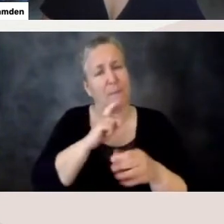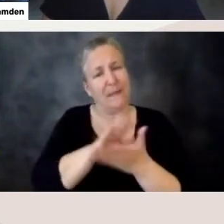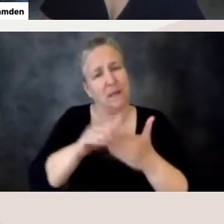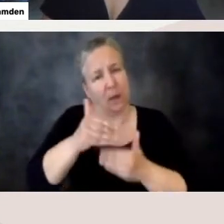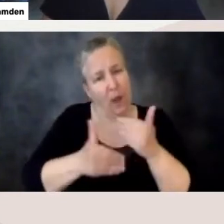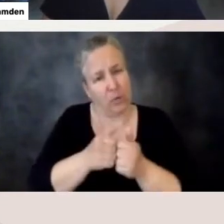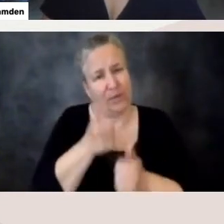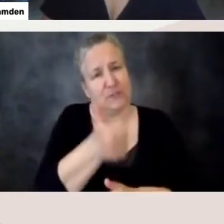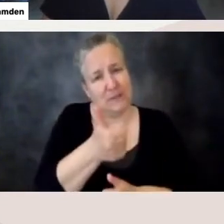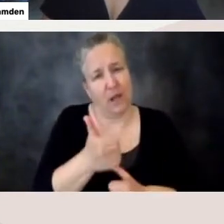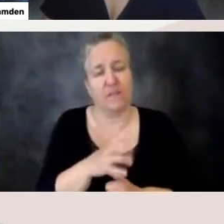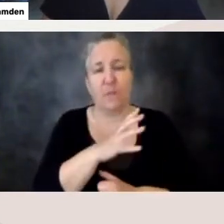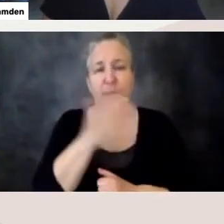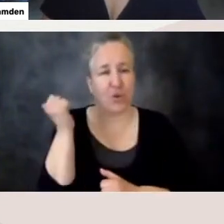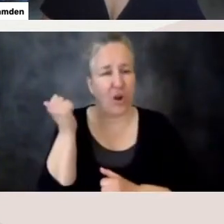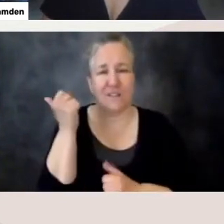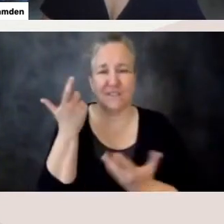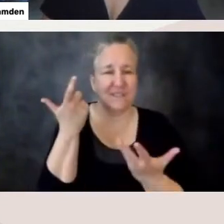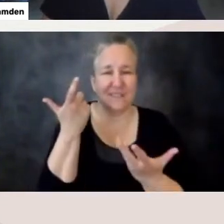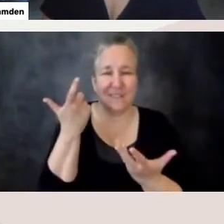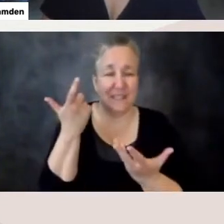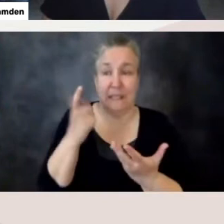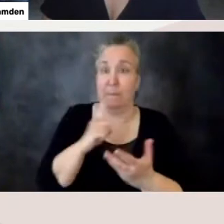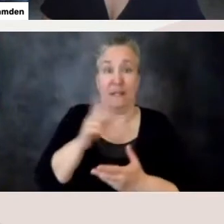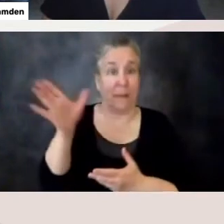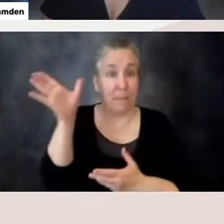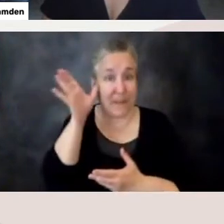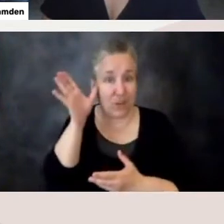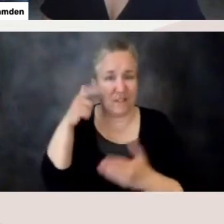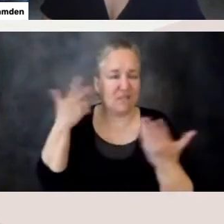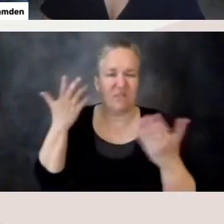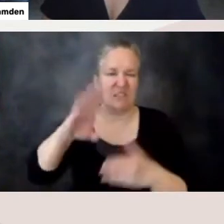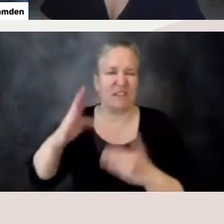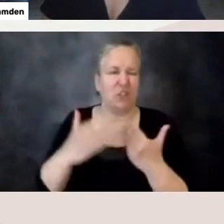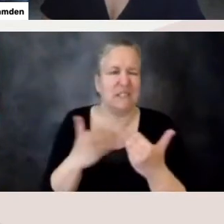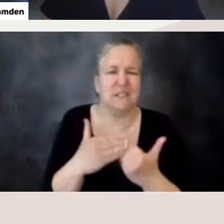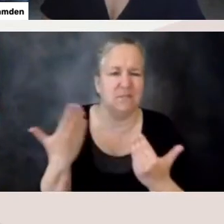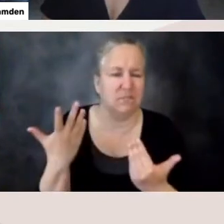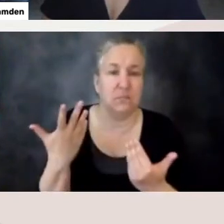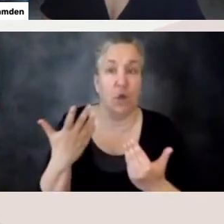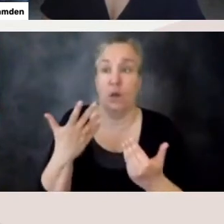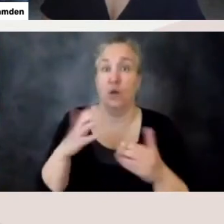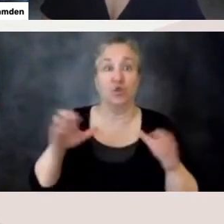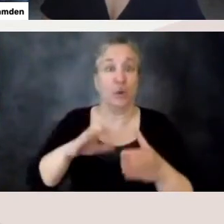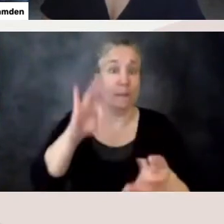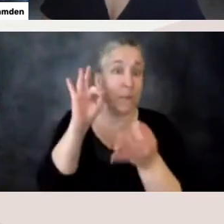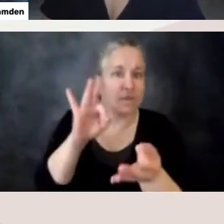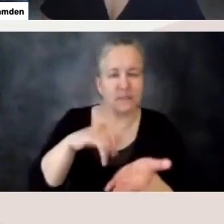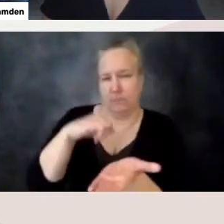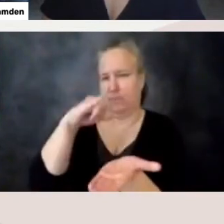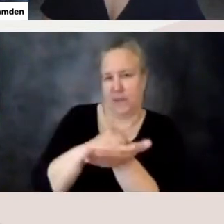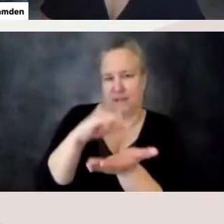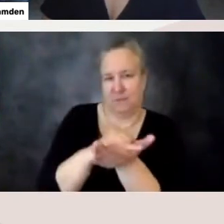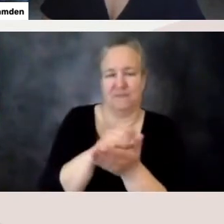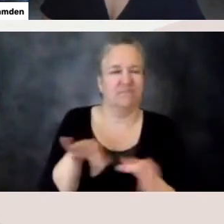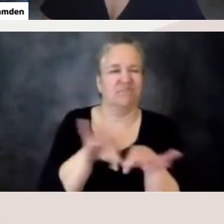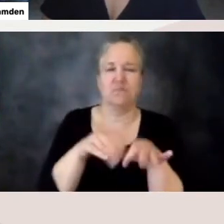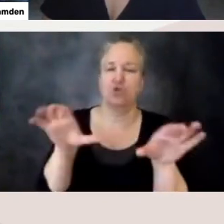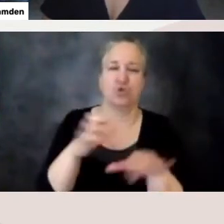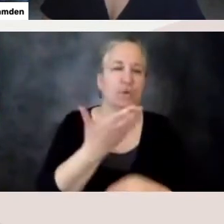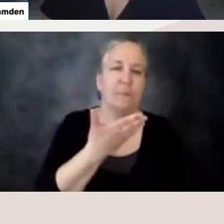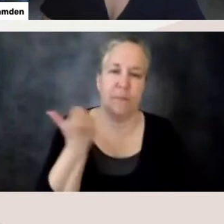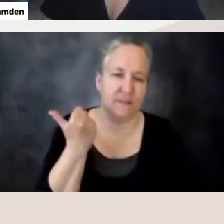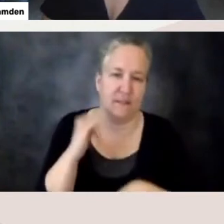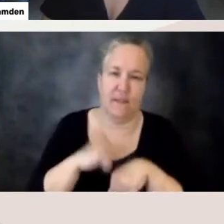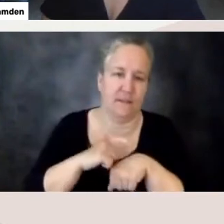it's never easy being a parent, and it's not possible to do it perfectly. So you just do the best you can at the